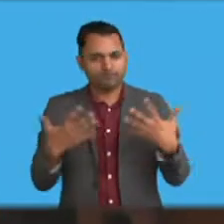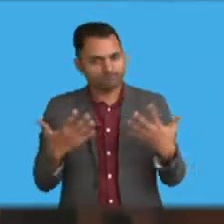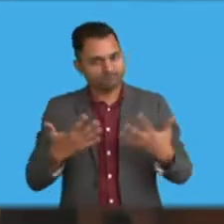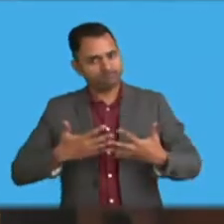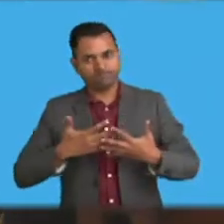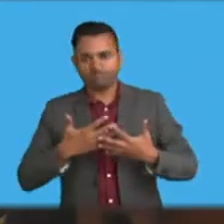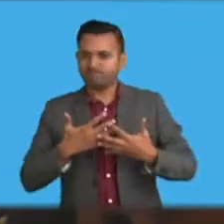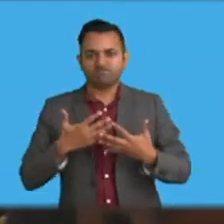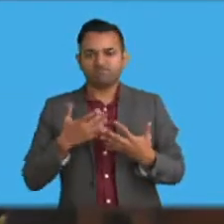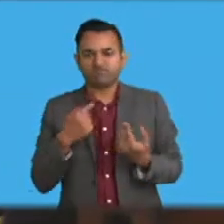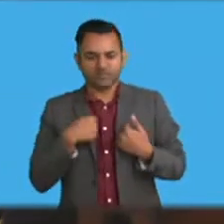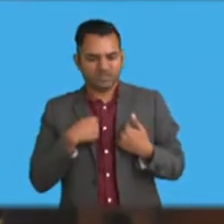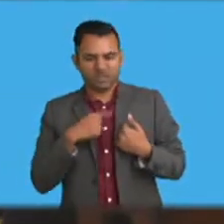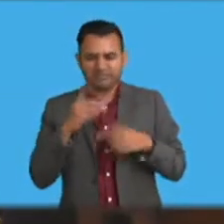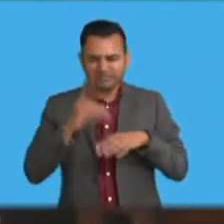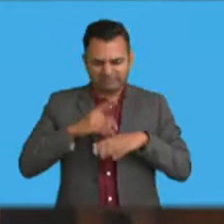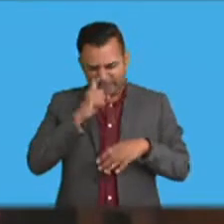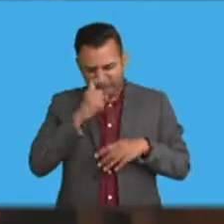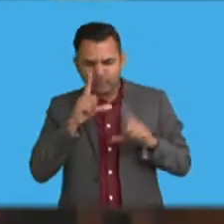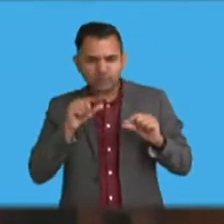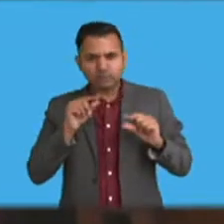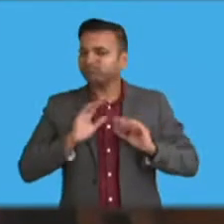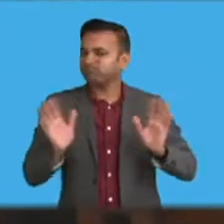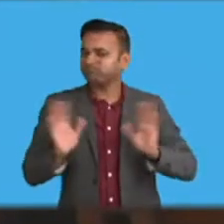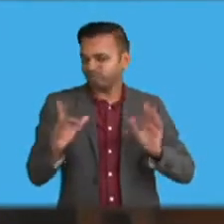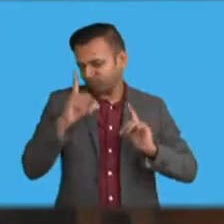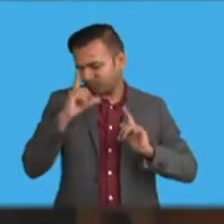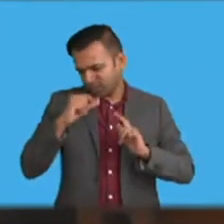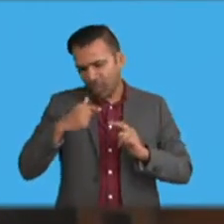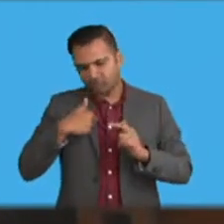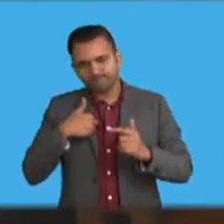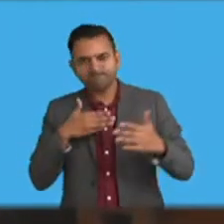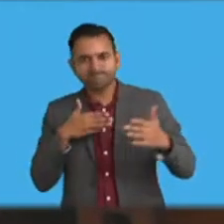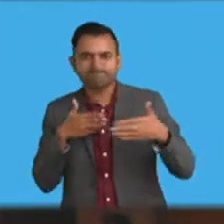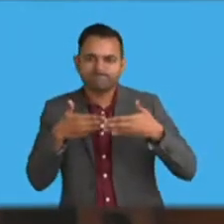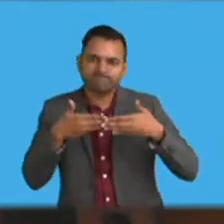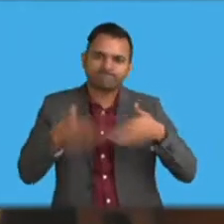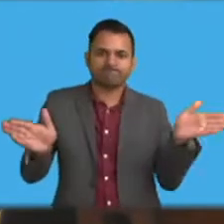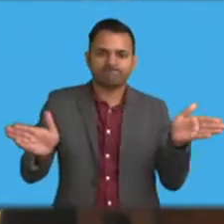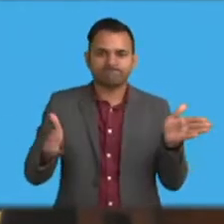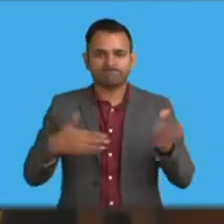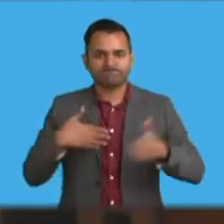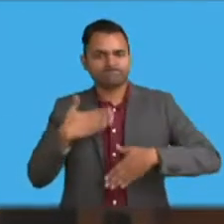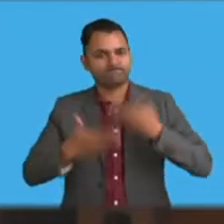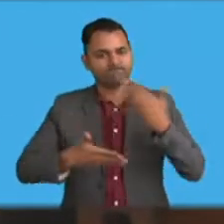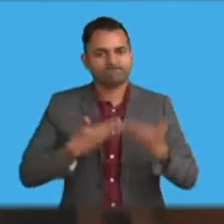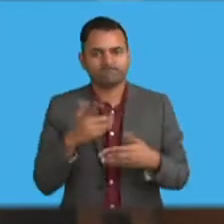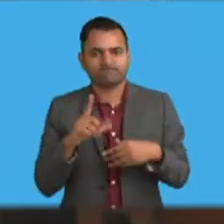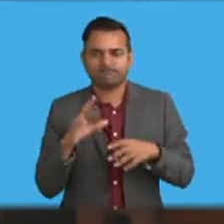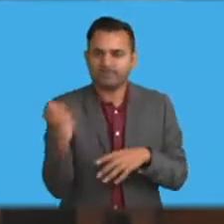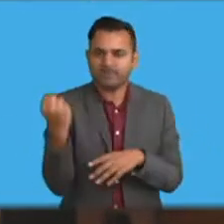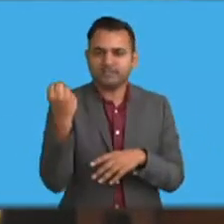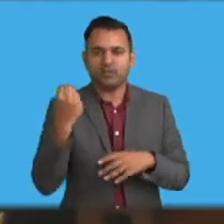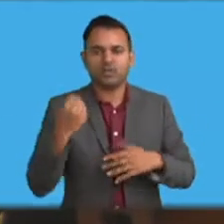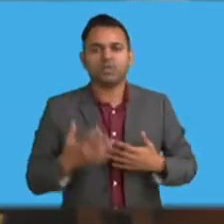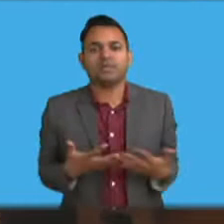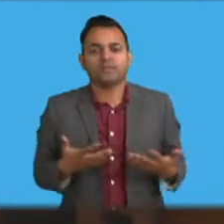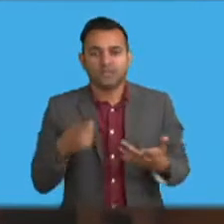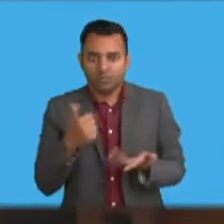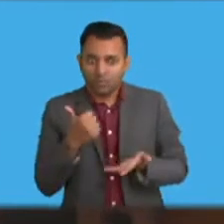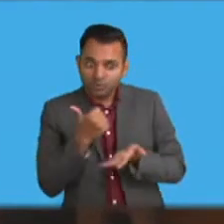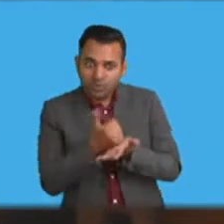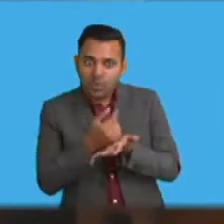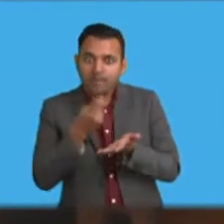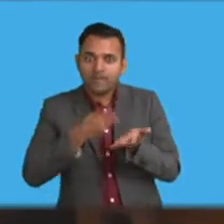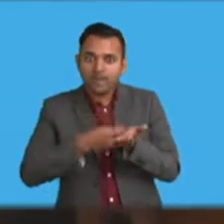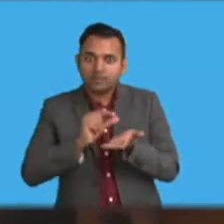from aspiring to become a successful entrepreneur, Madam Speaker. The assistance that was provided to him helped him establish a